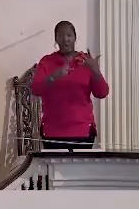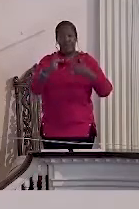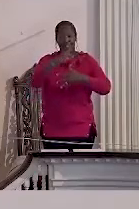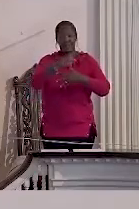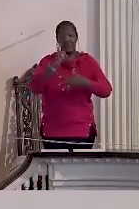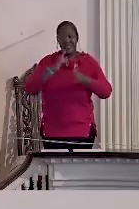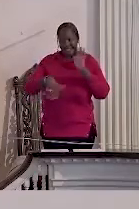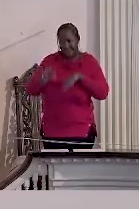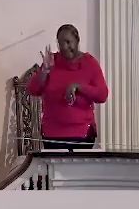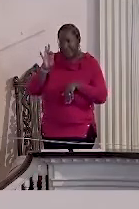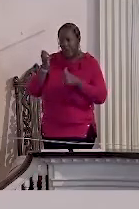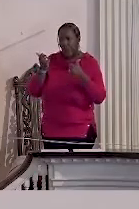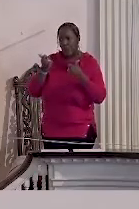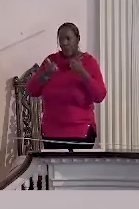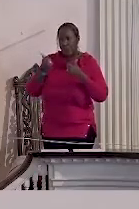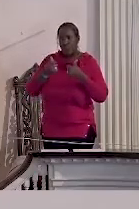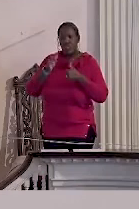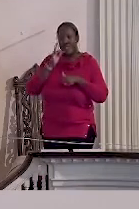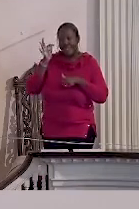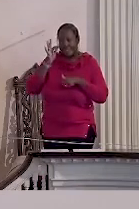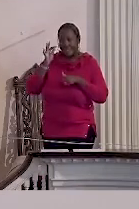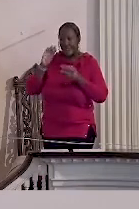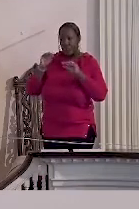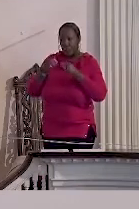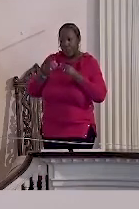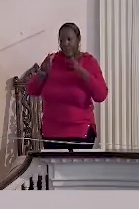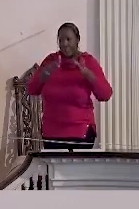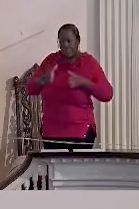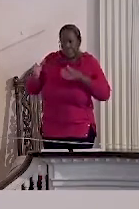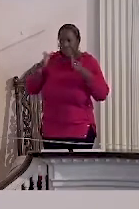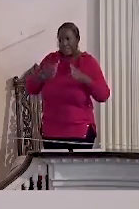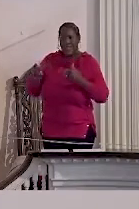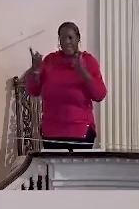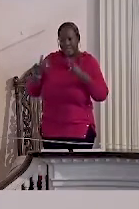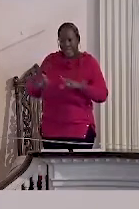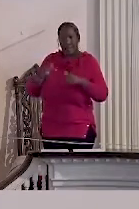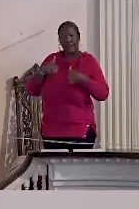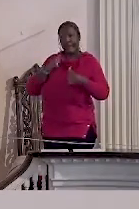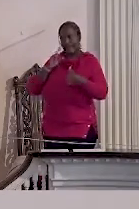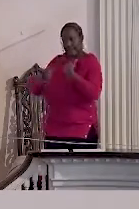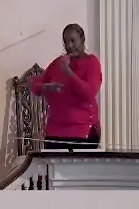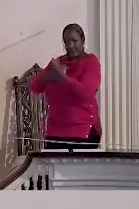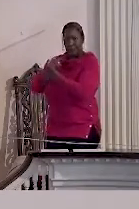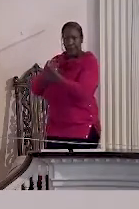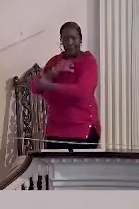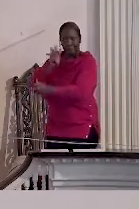what native organizing is happening in your area and how you can support it.